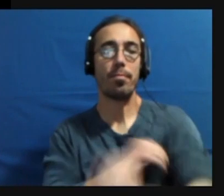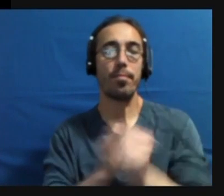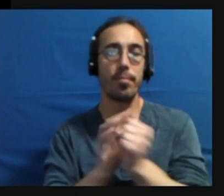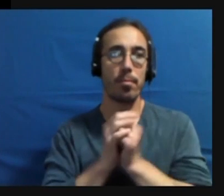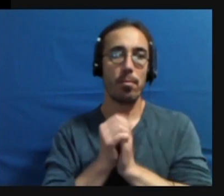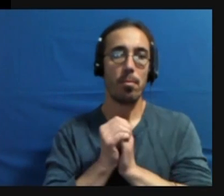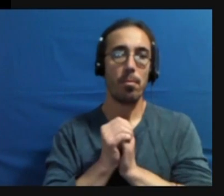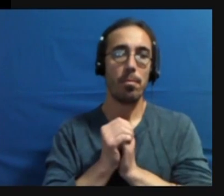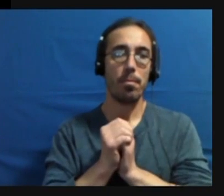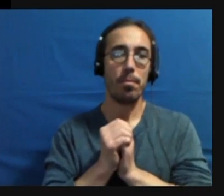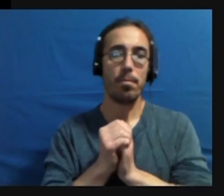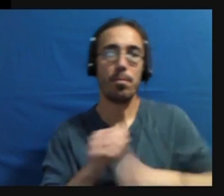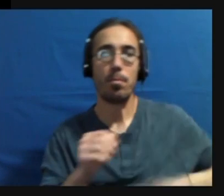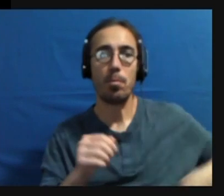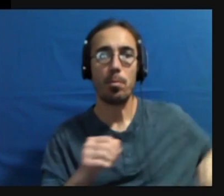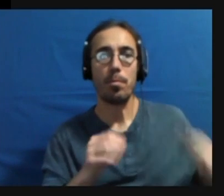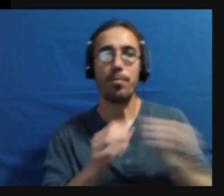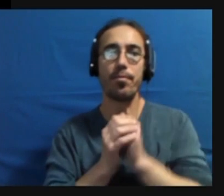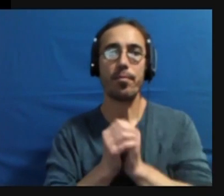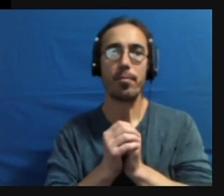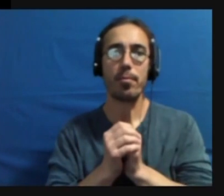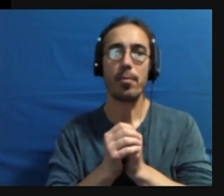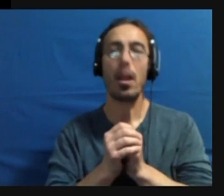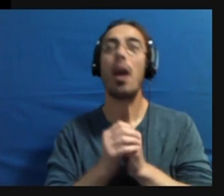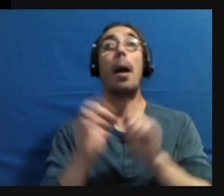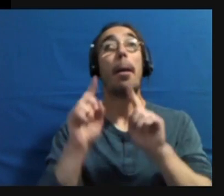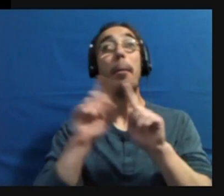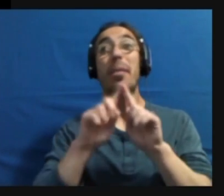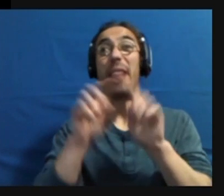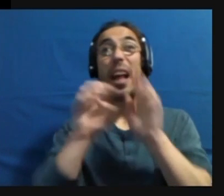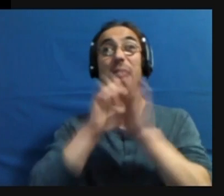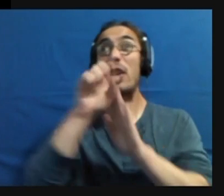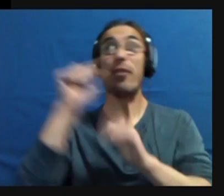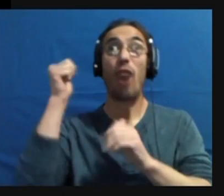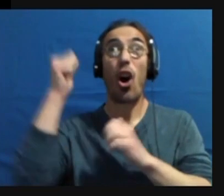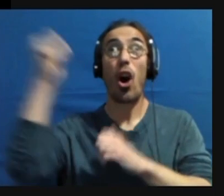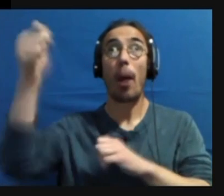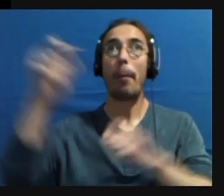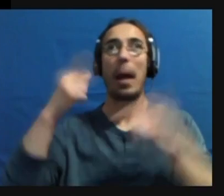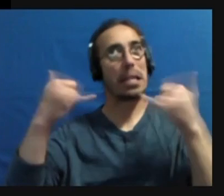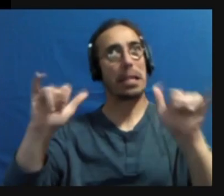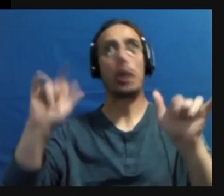and right by it, it's still further down, but I hear it every time it goes off.